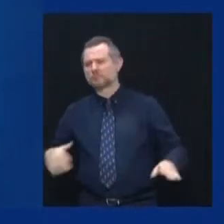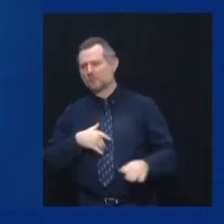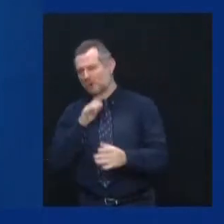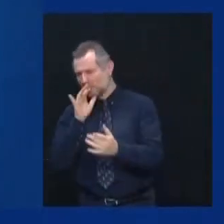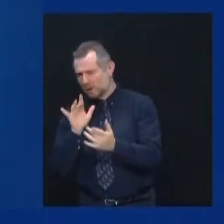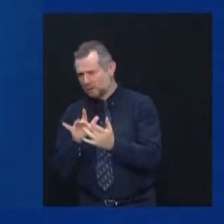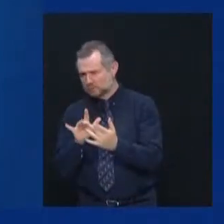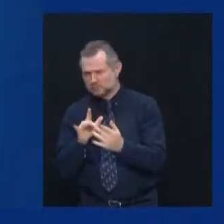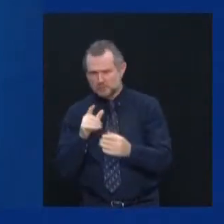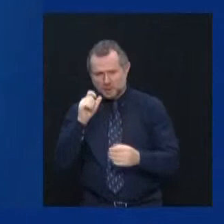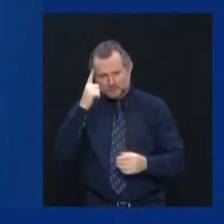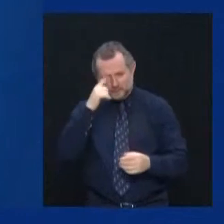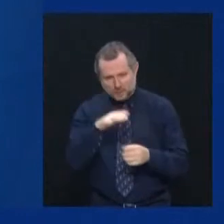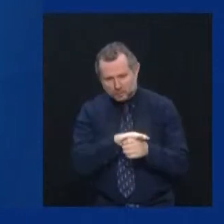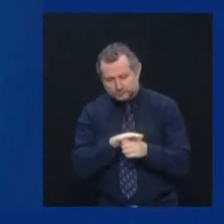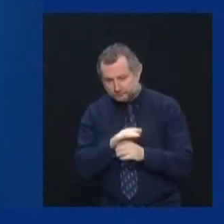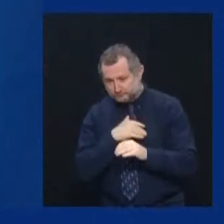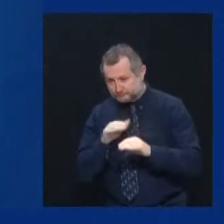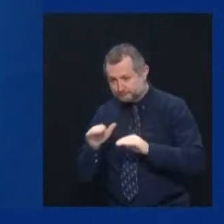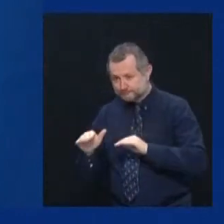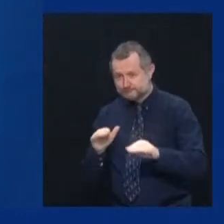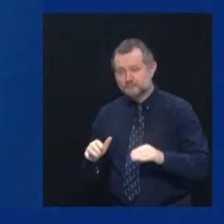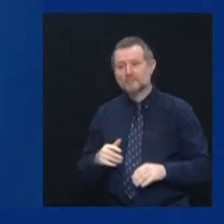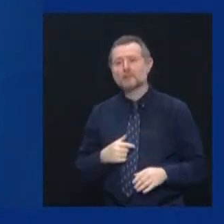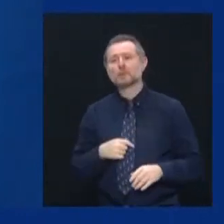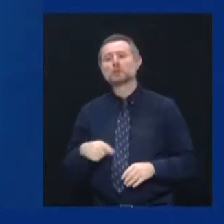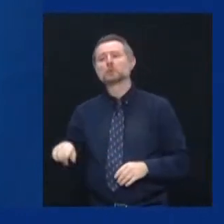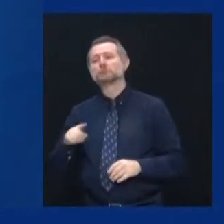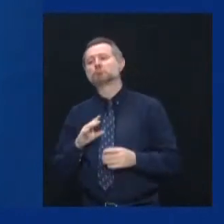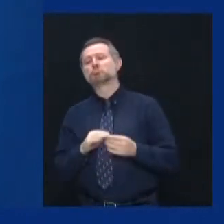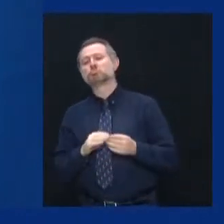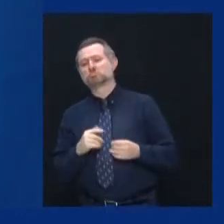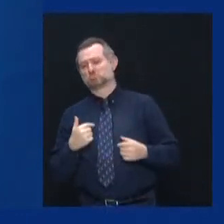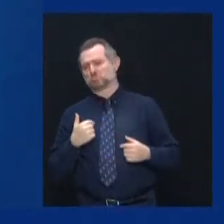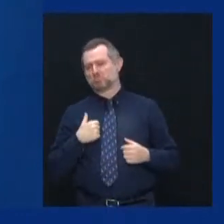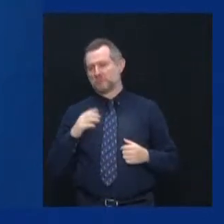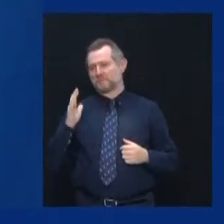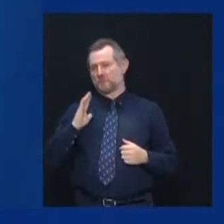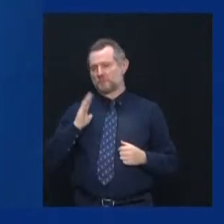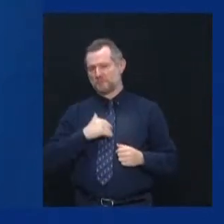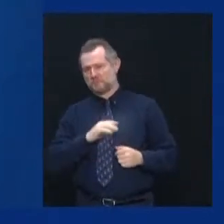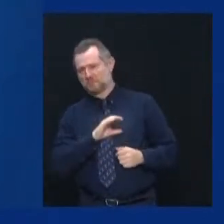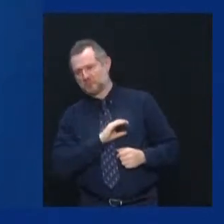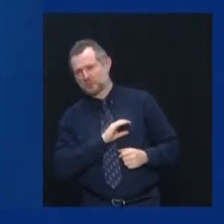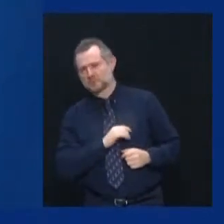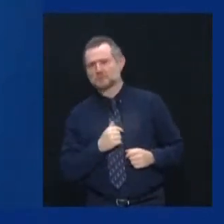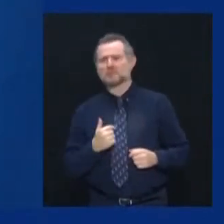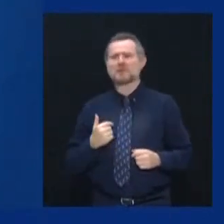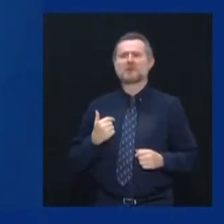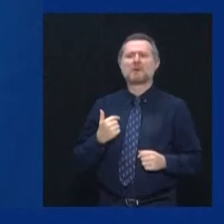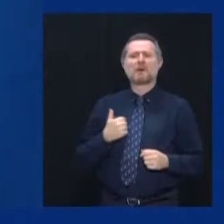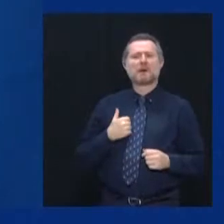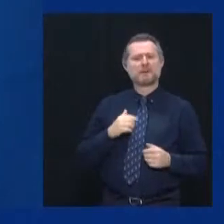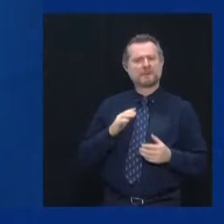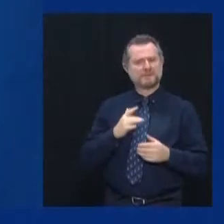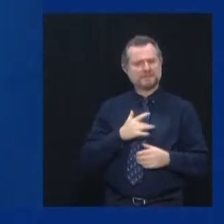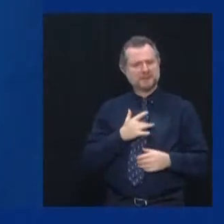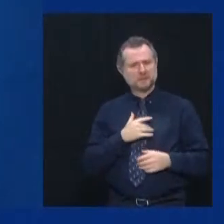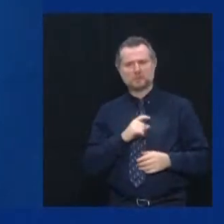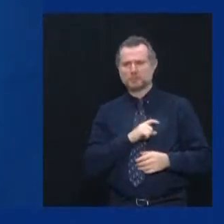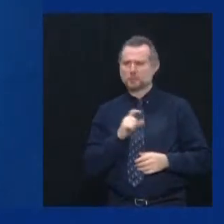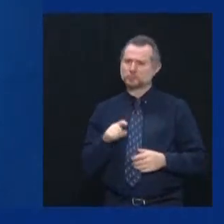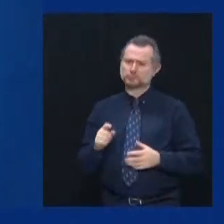days. One of them said, you know, I'm a former police officer. I believe police officers should go